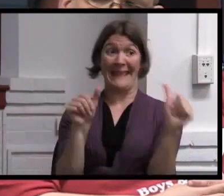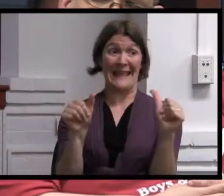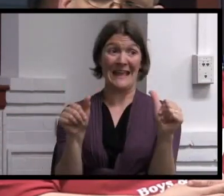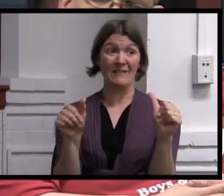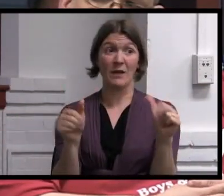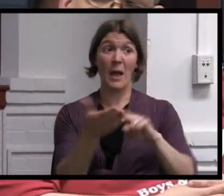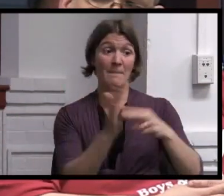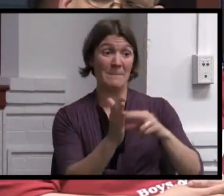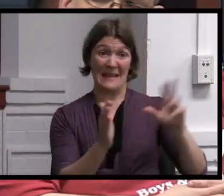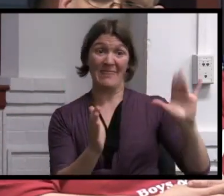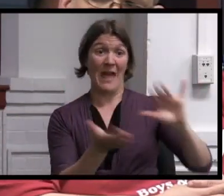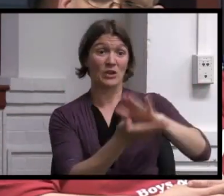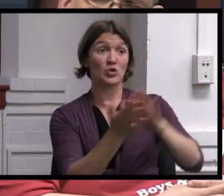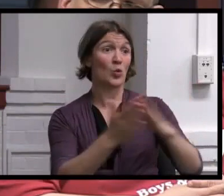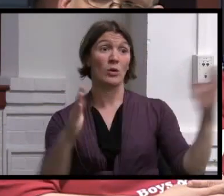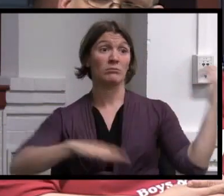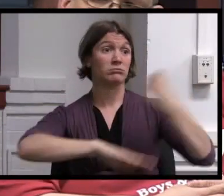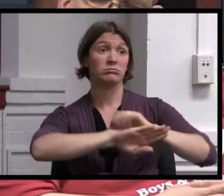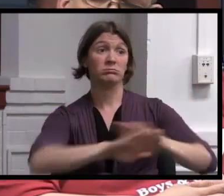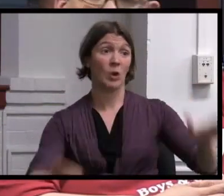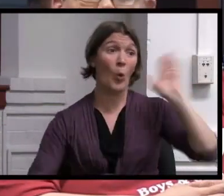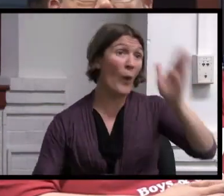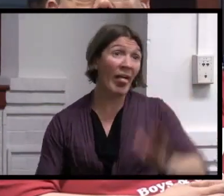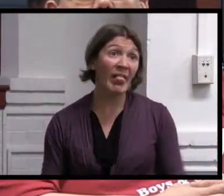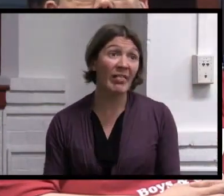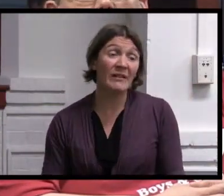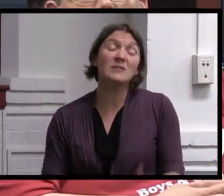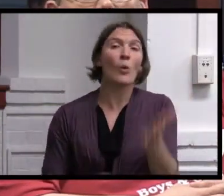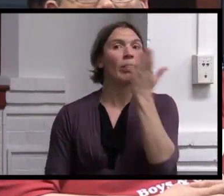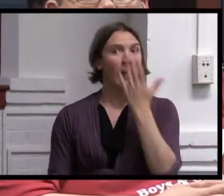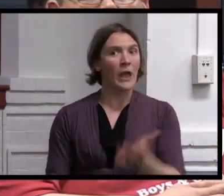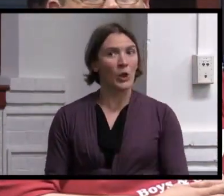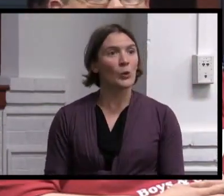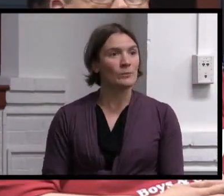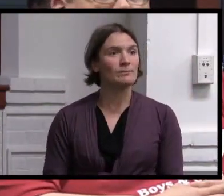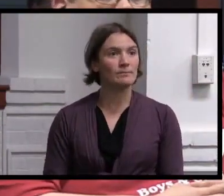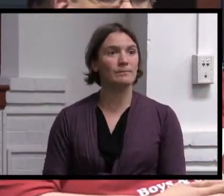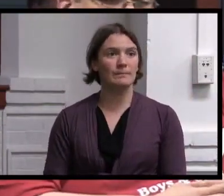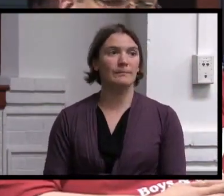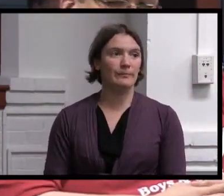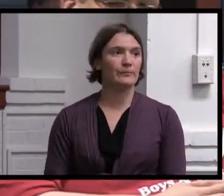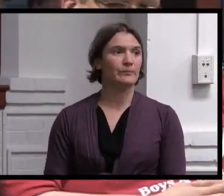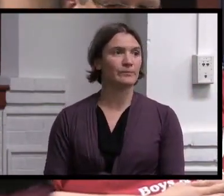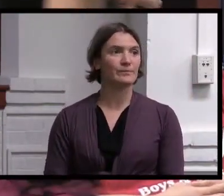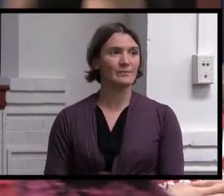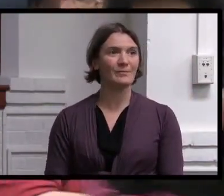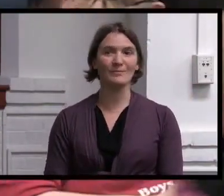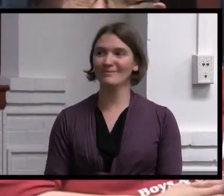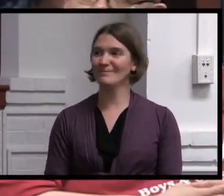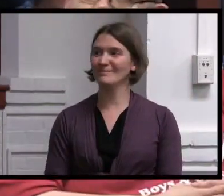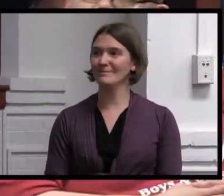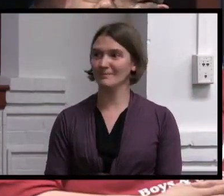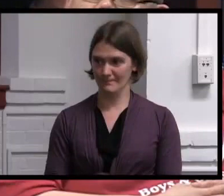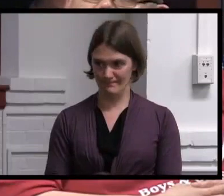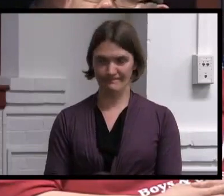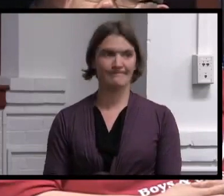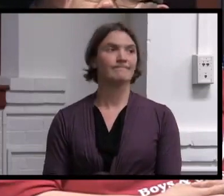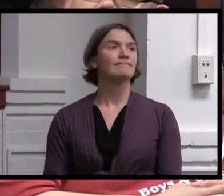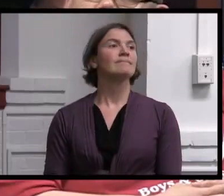not in anyone's or Brattleboro's best interest. So thank you. Thank you very much. Yes, please,